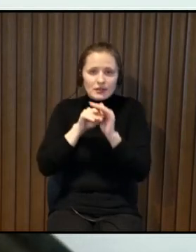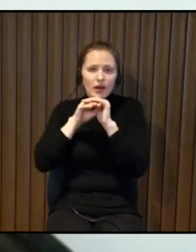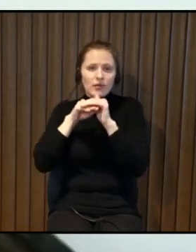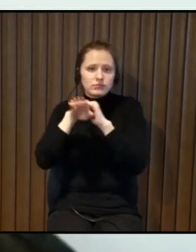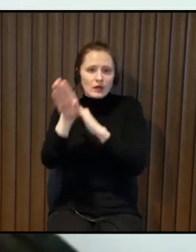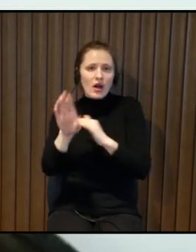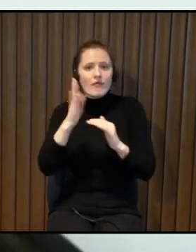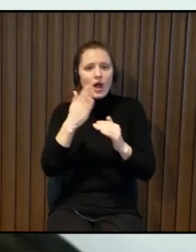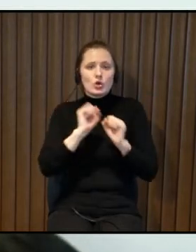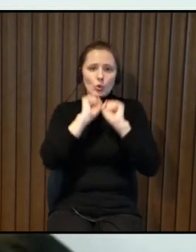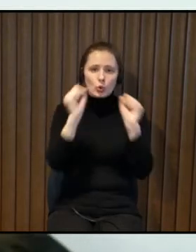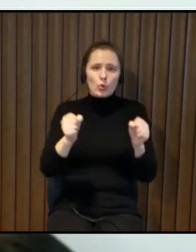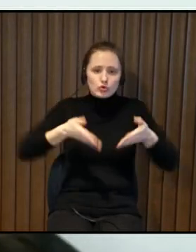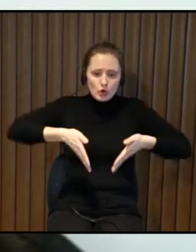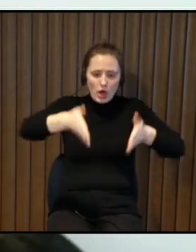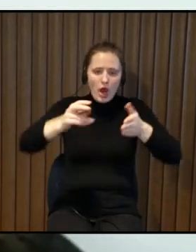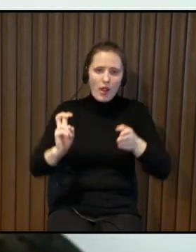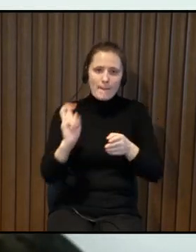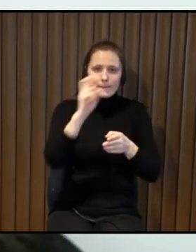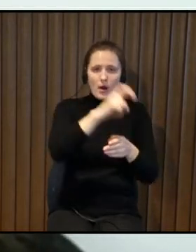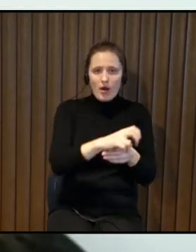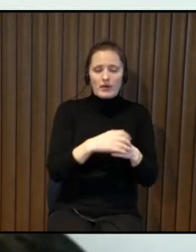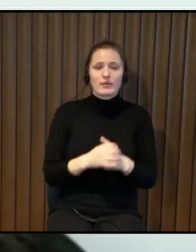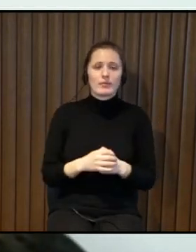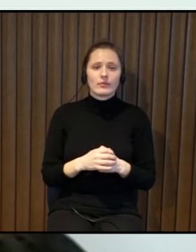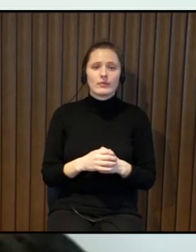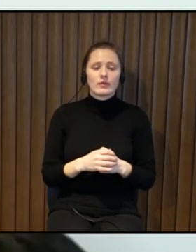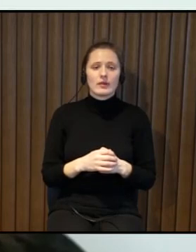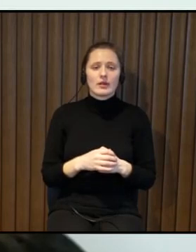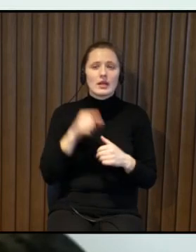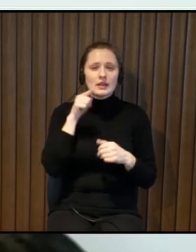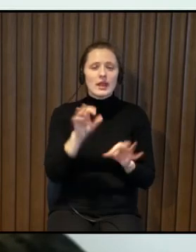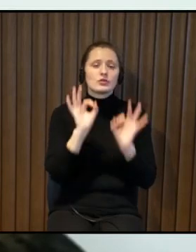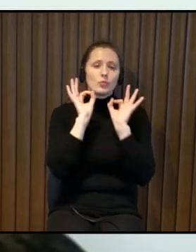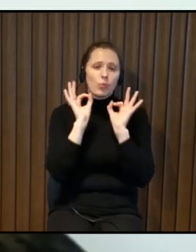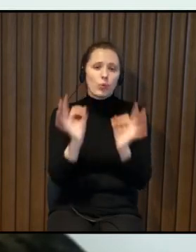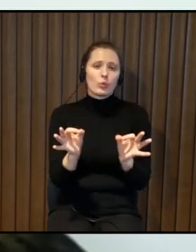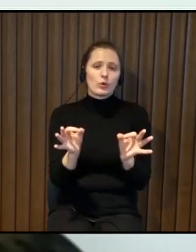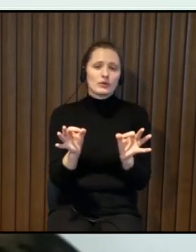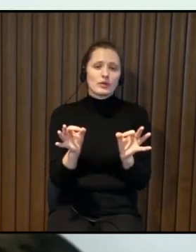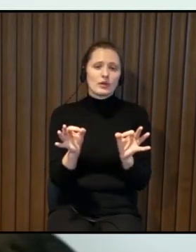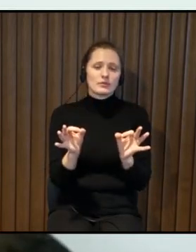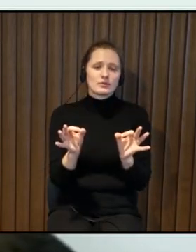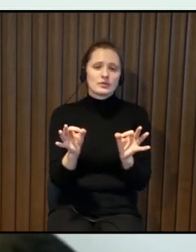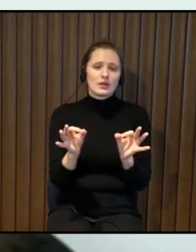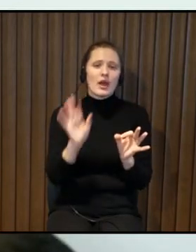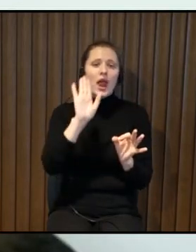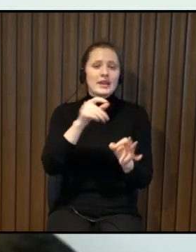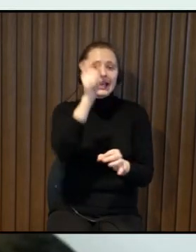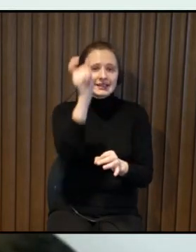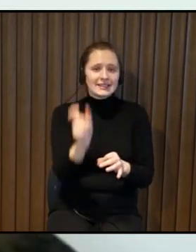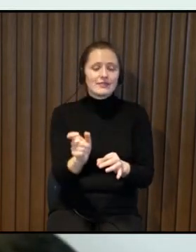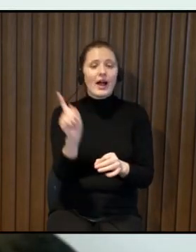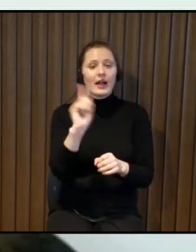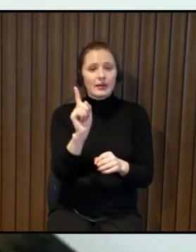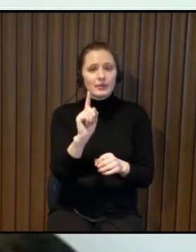these people asked for being able to get out of the building, in the building, to cross the street,